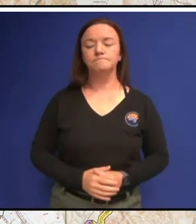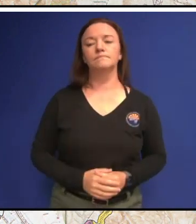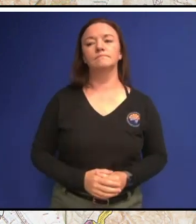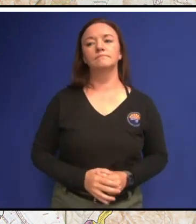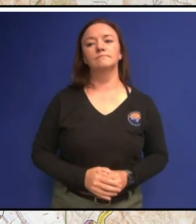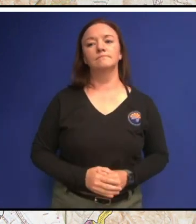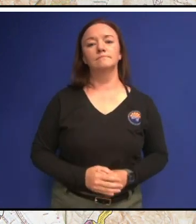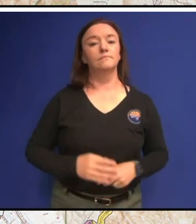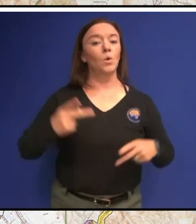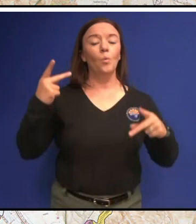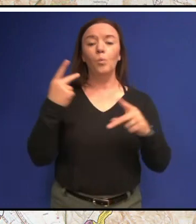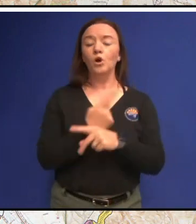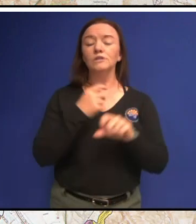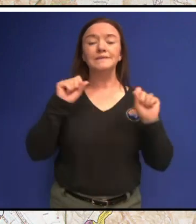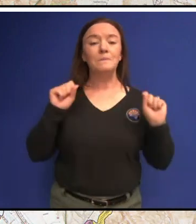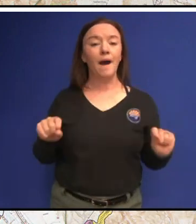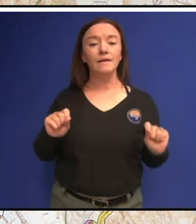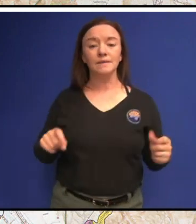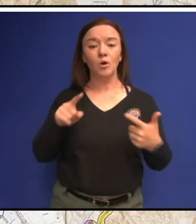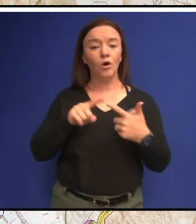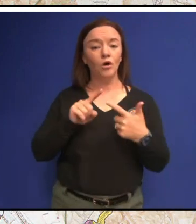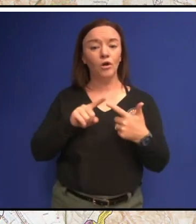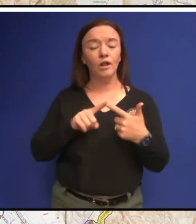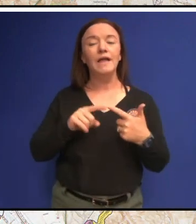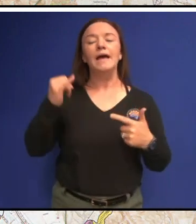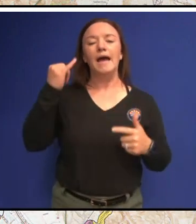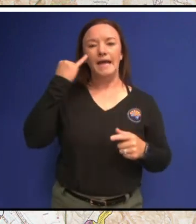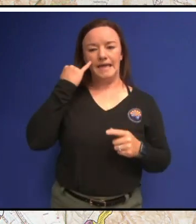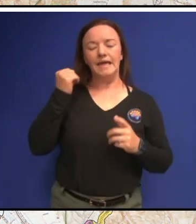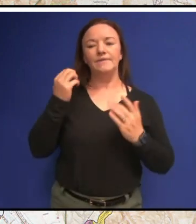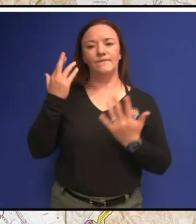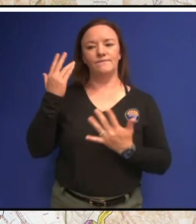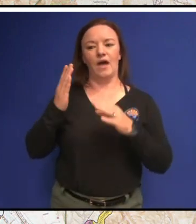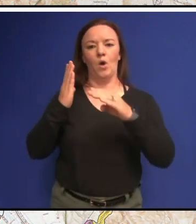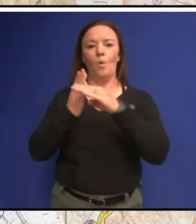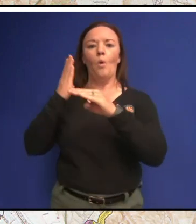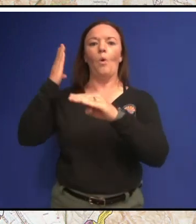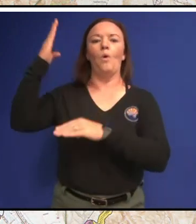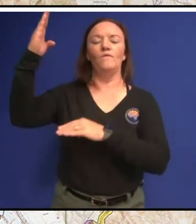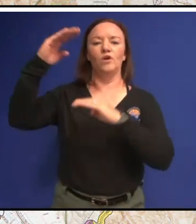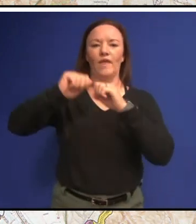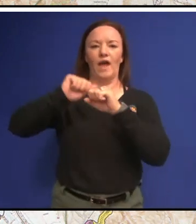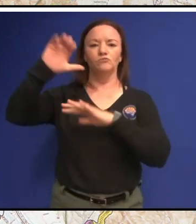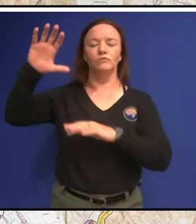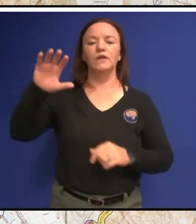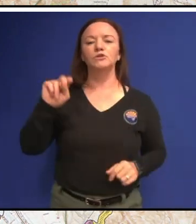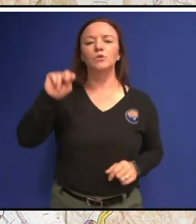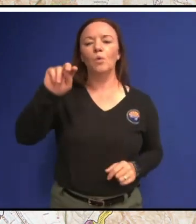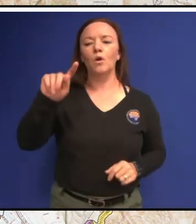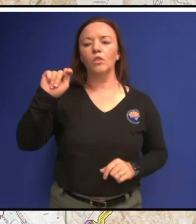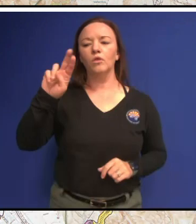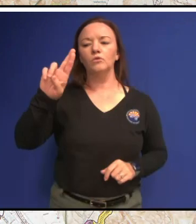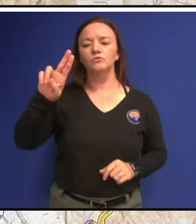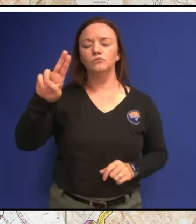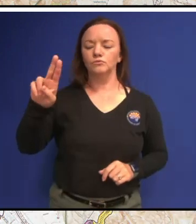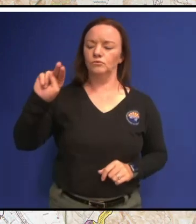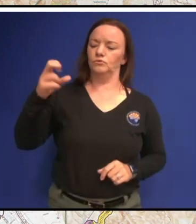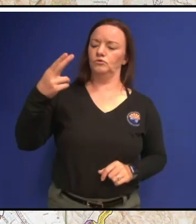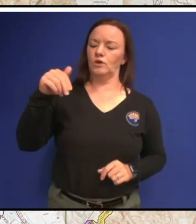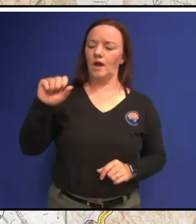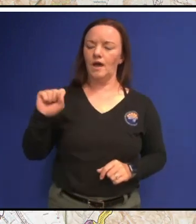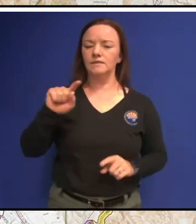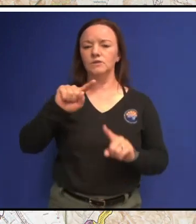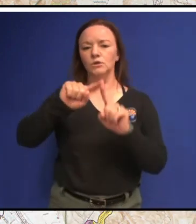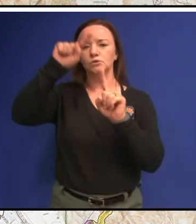variation of that alternative would be if fire got across the ridge that goes from North Truchas all the way around to Ripley Point. And then the